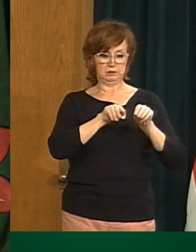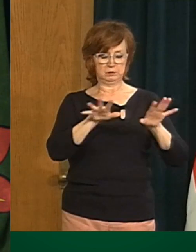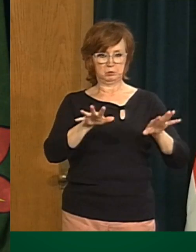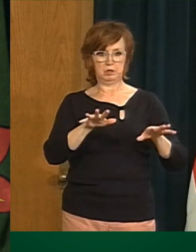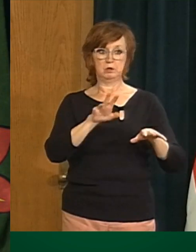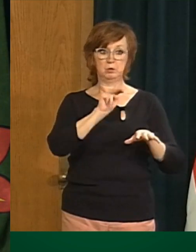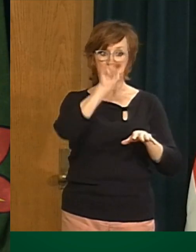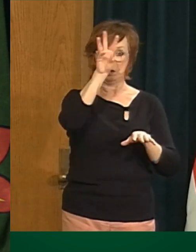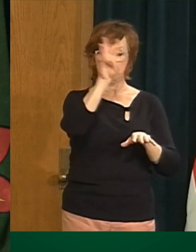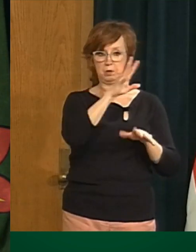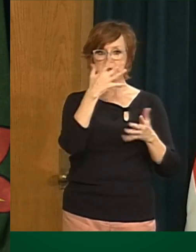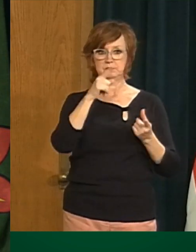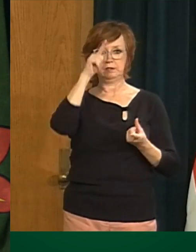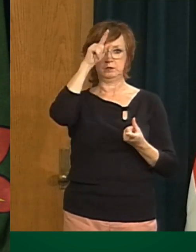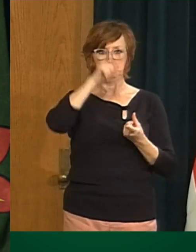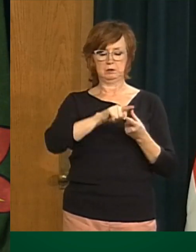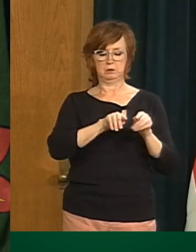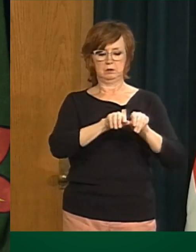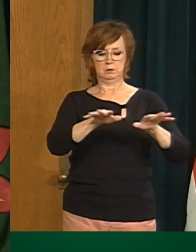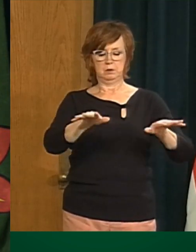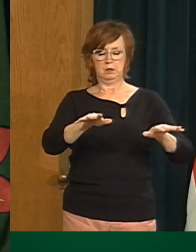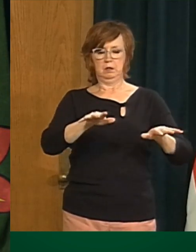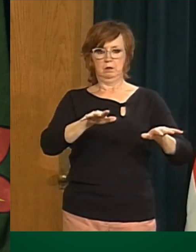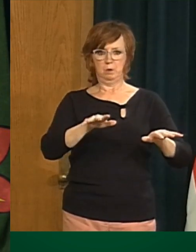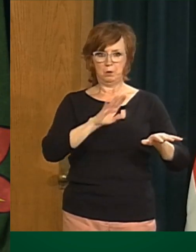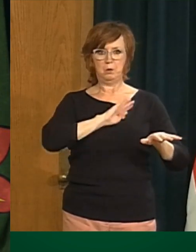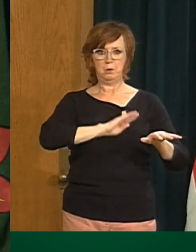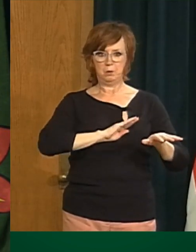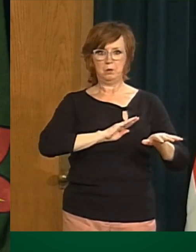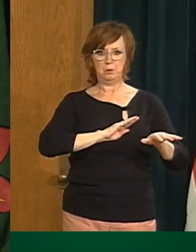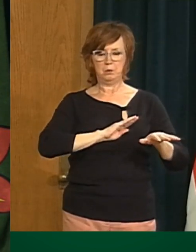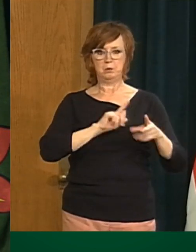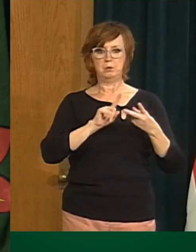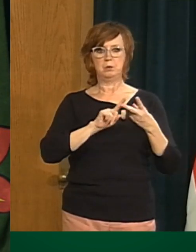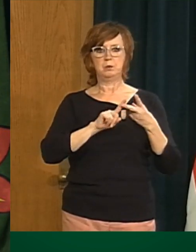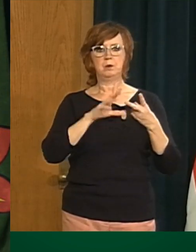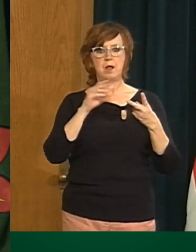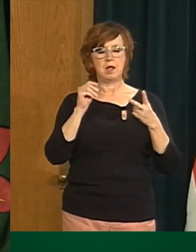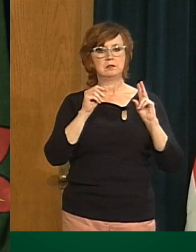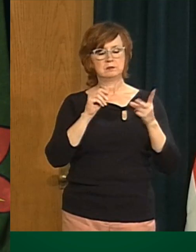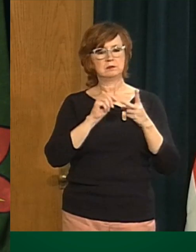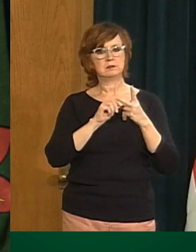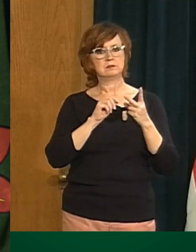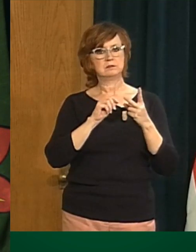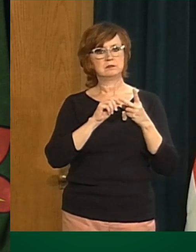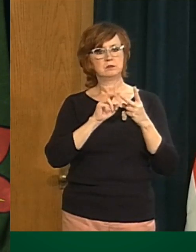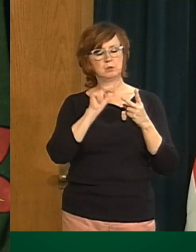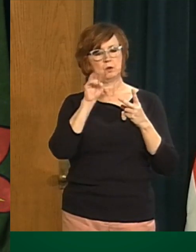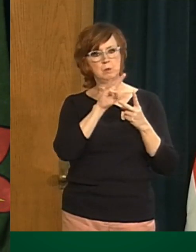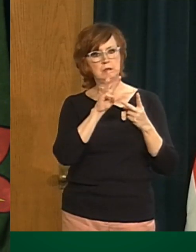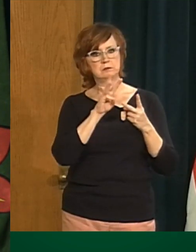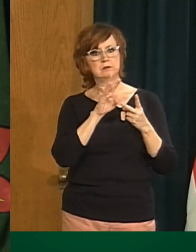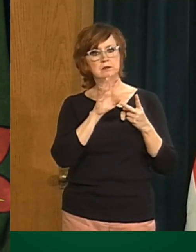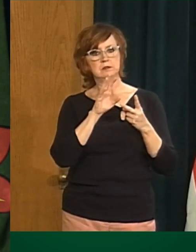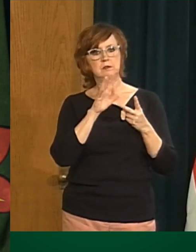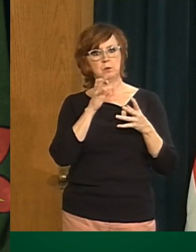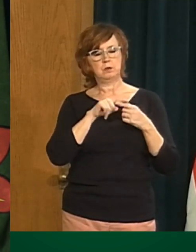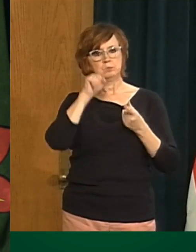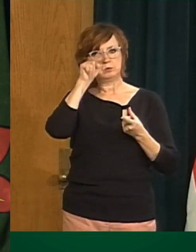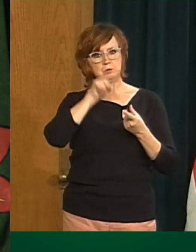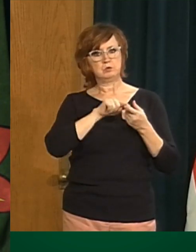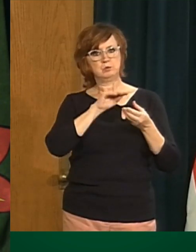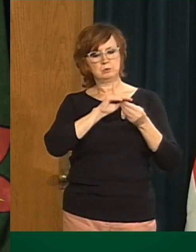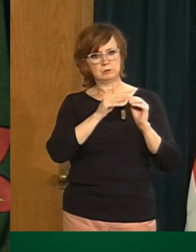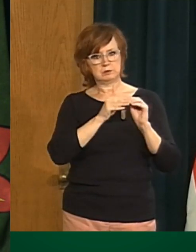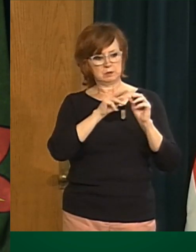effort to stop the spread, to slow the spread of that virus in those communities, and to push our active